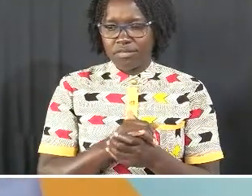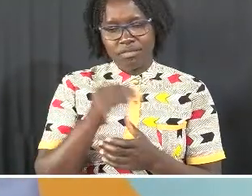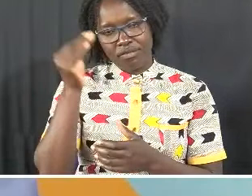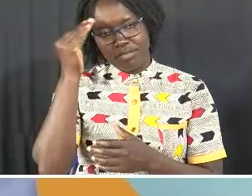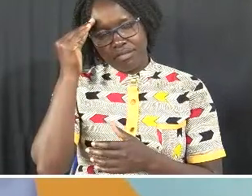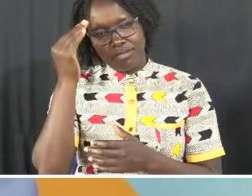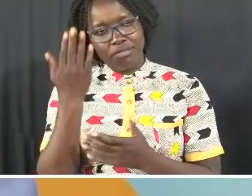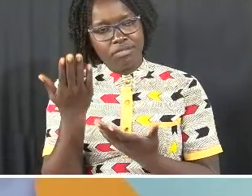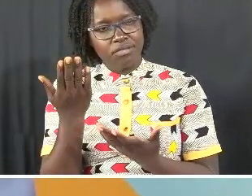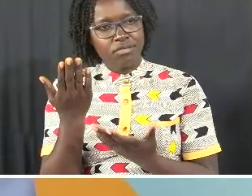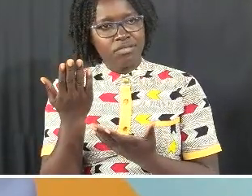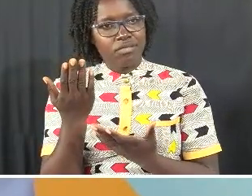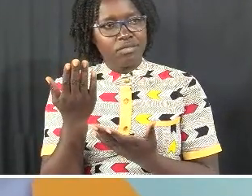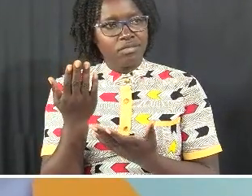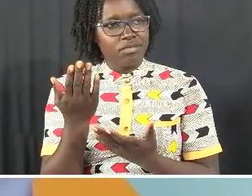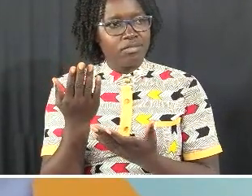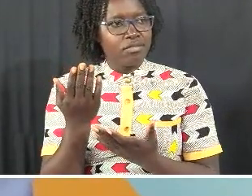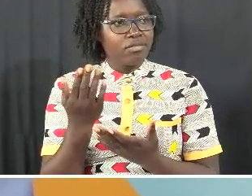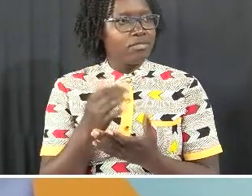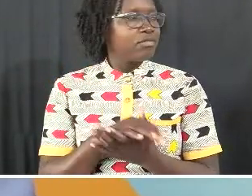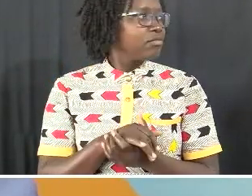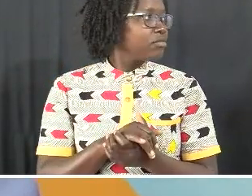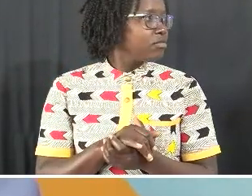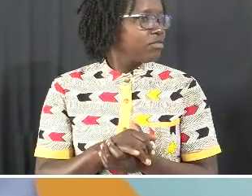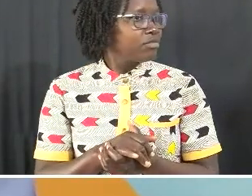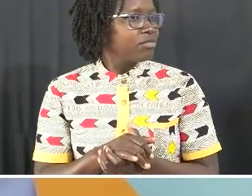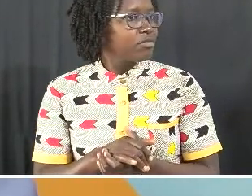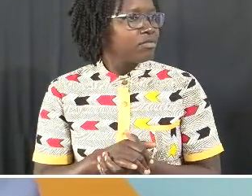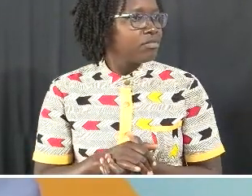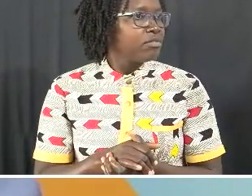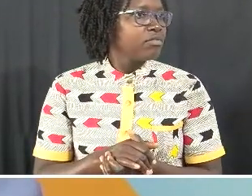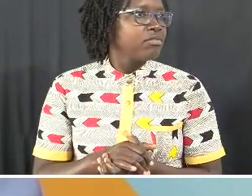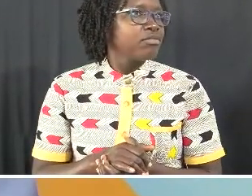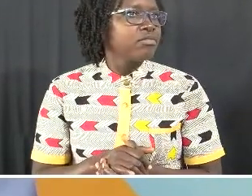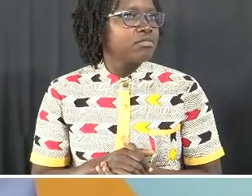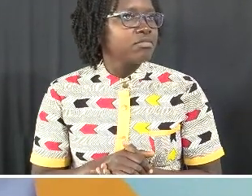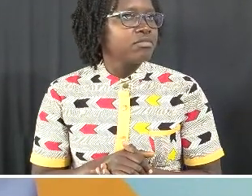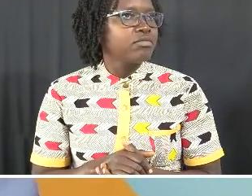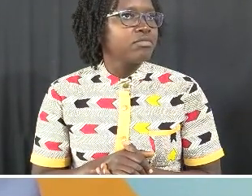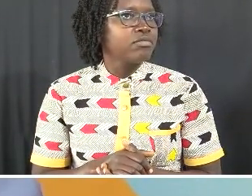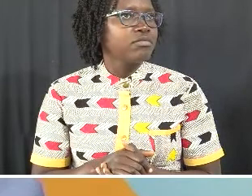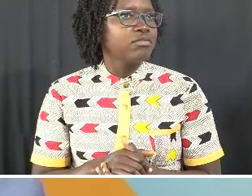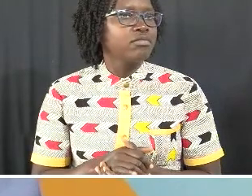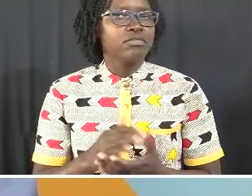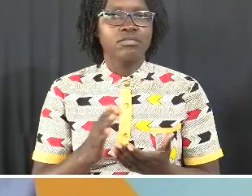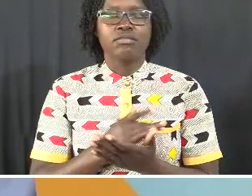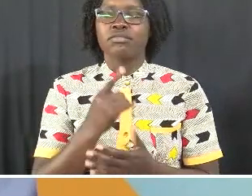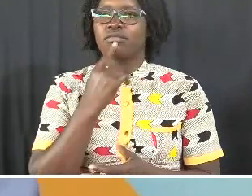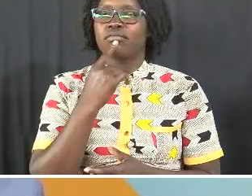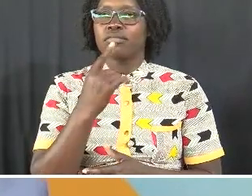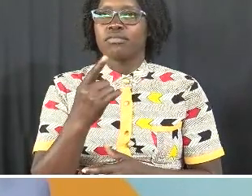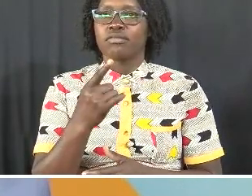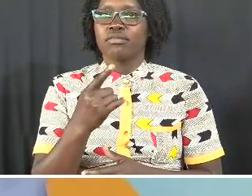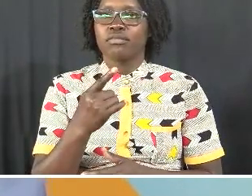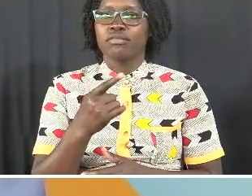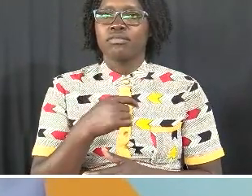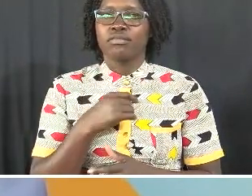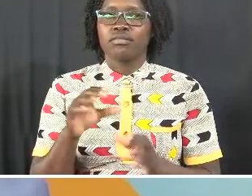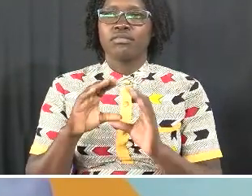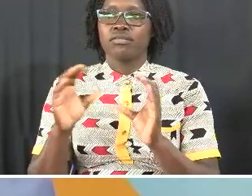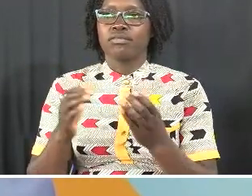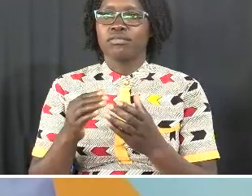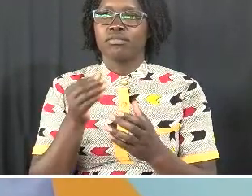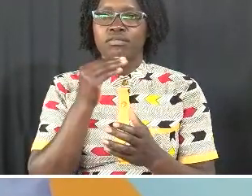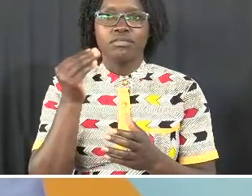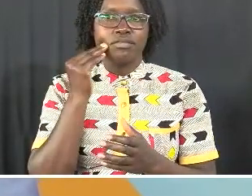votes, I'll surely miss that thing. So sometimes we have to dictate some things and say, it's my plan in my own home that